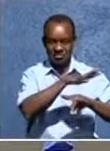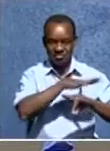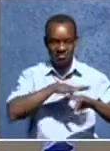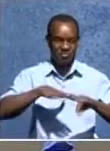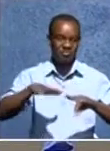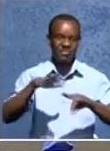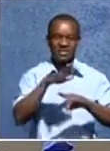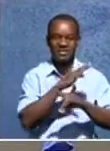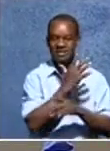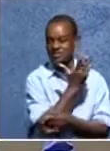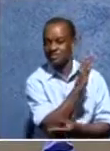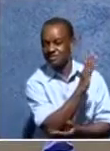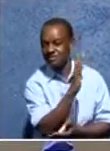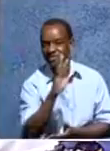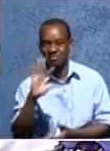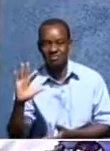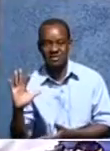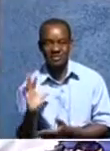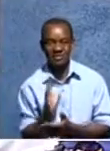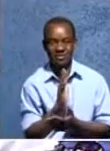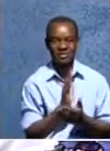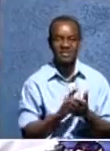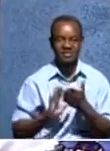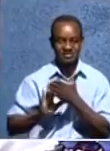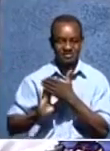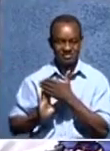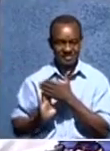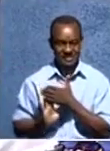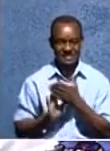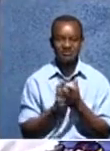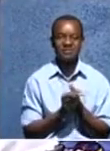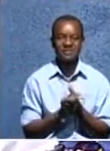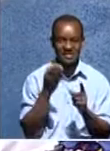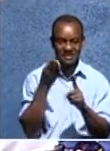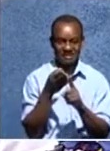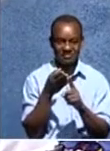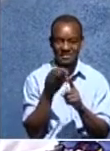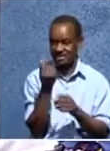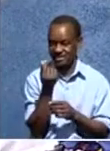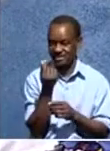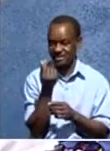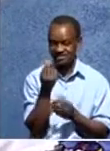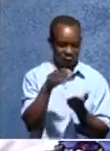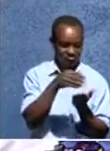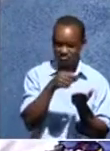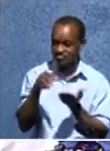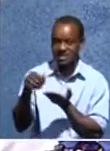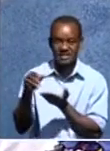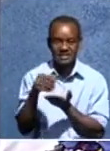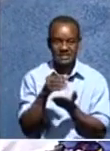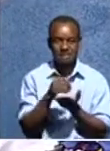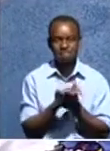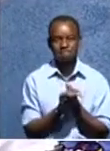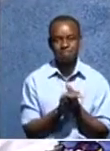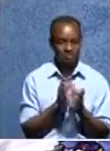And basically, but something that you can look after and from which you can generate funds. But it's not only the wildlife that they are looking at, it's also